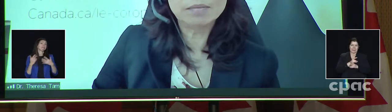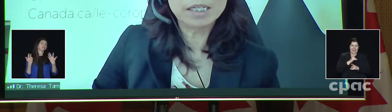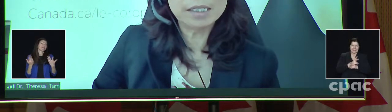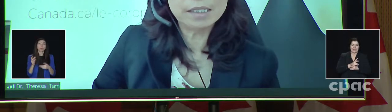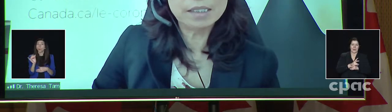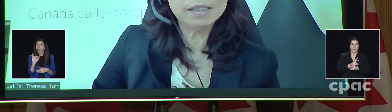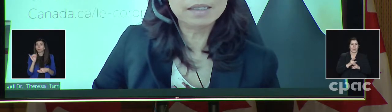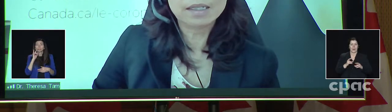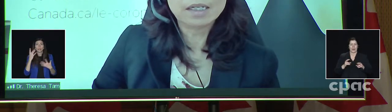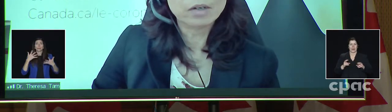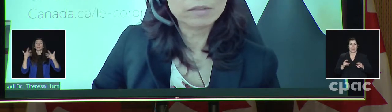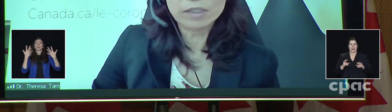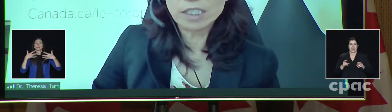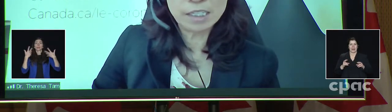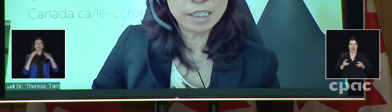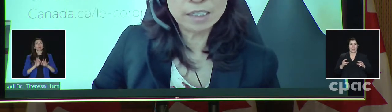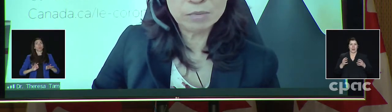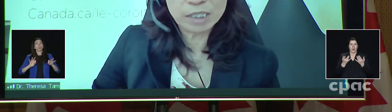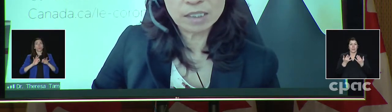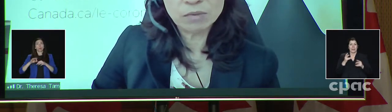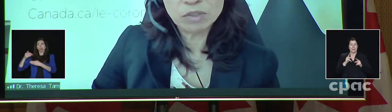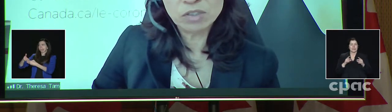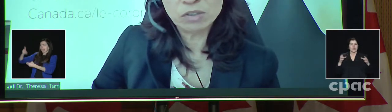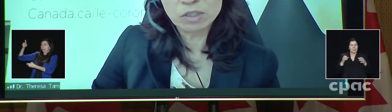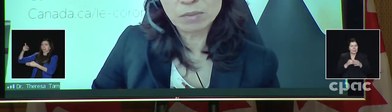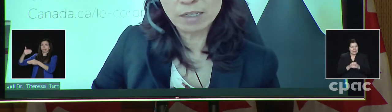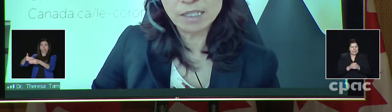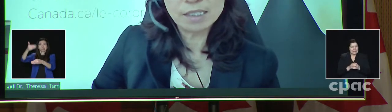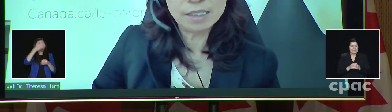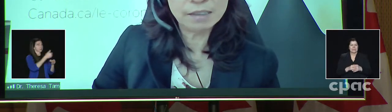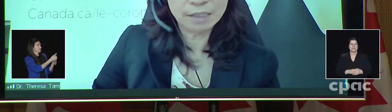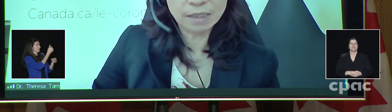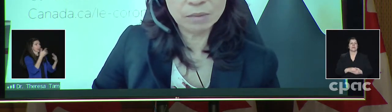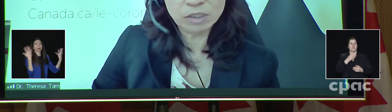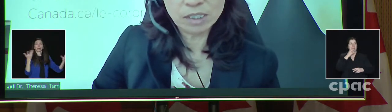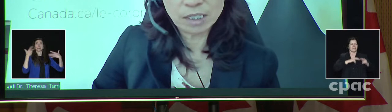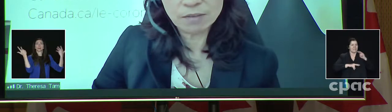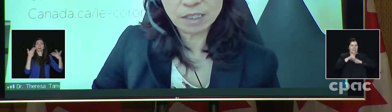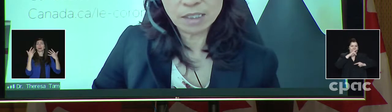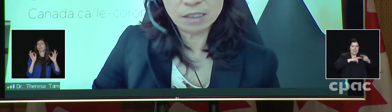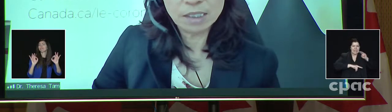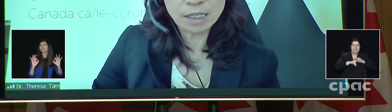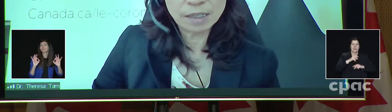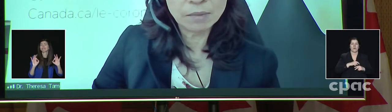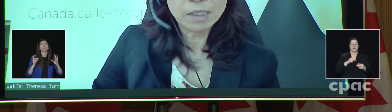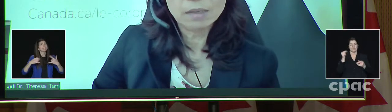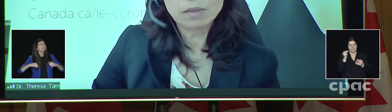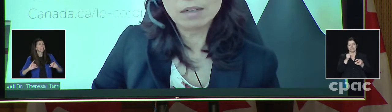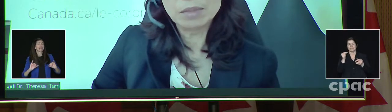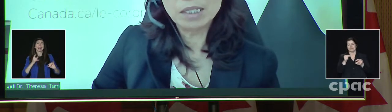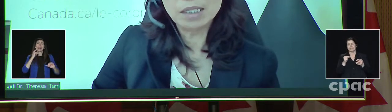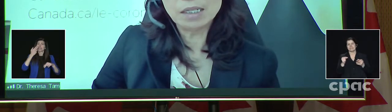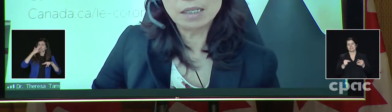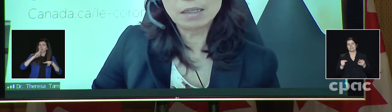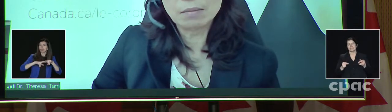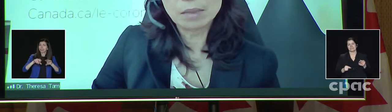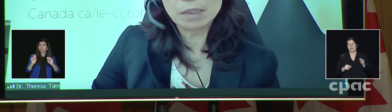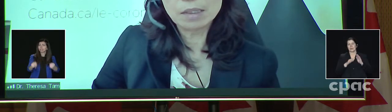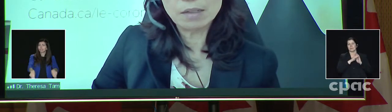well-ventilated places, all of those layers of protection we just talked about can still enable you to have a good time while